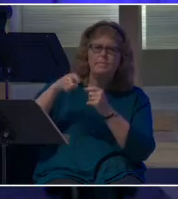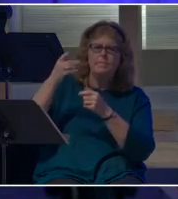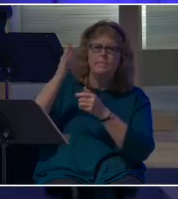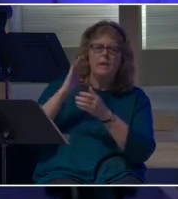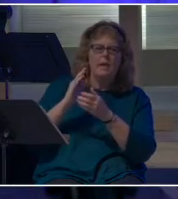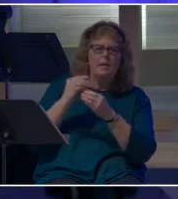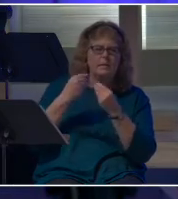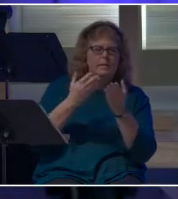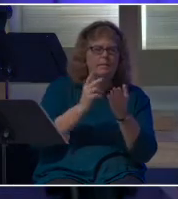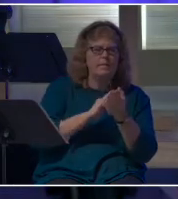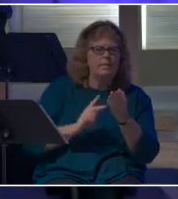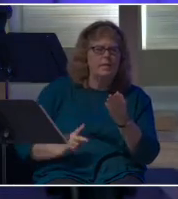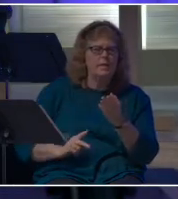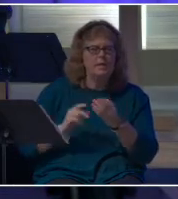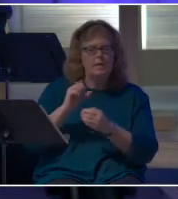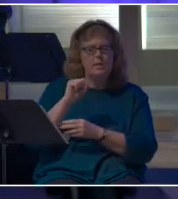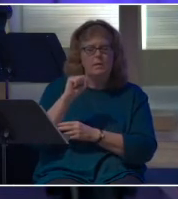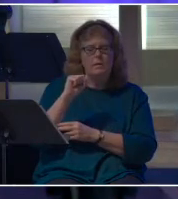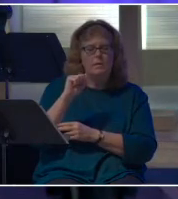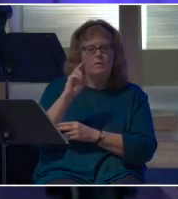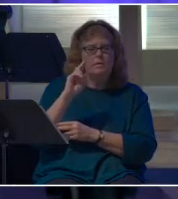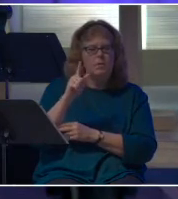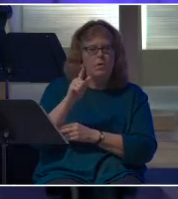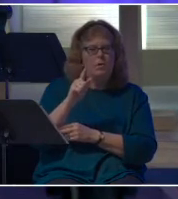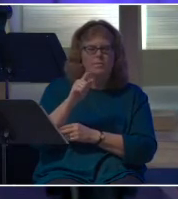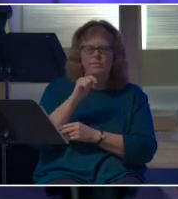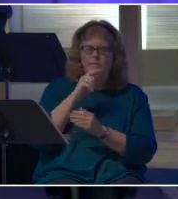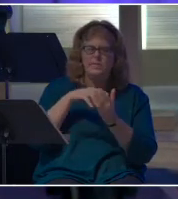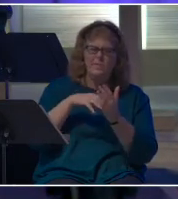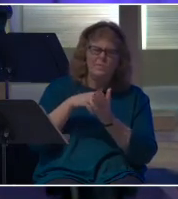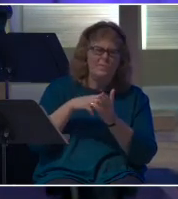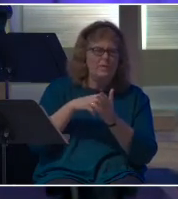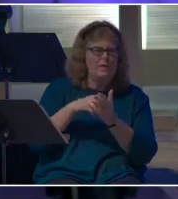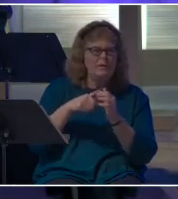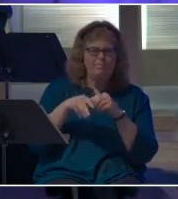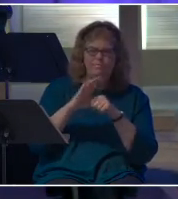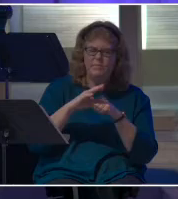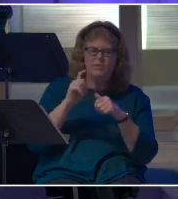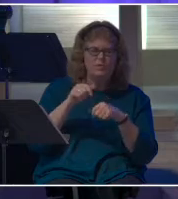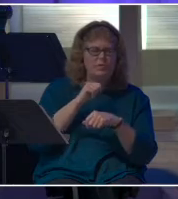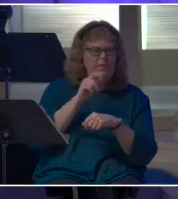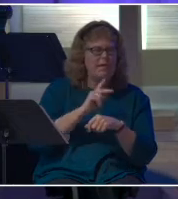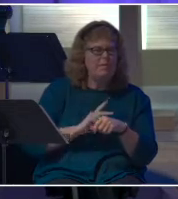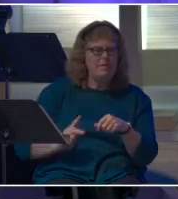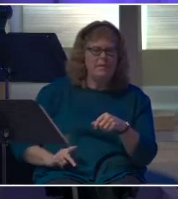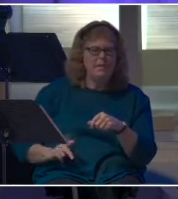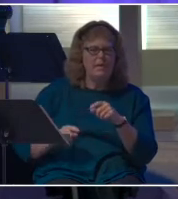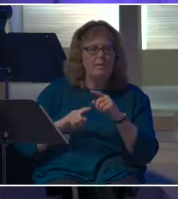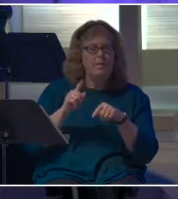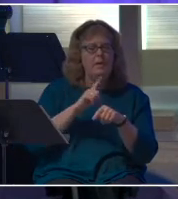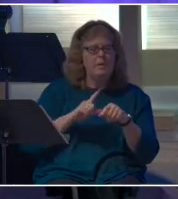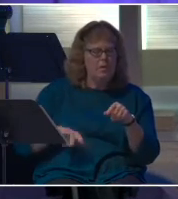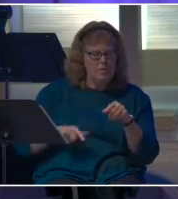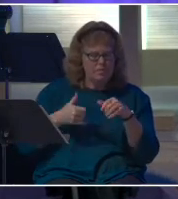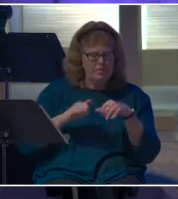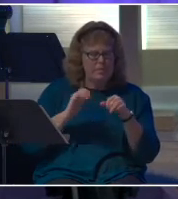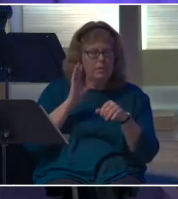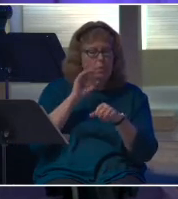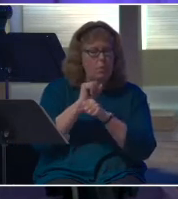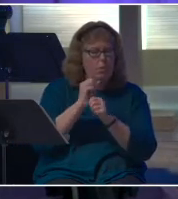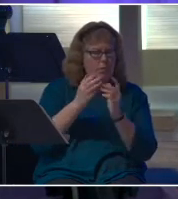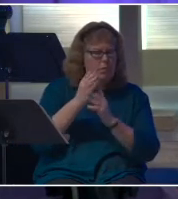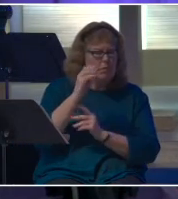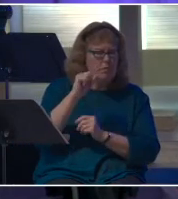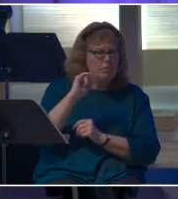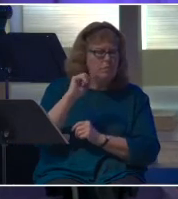solution. Saul is an incompetent person to be the king, yet the Lord is still going to be able to work through